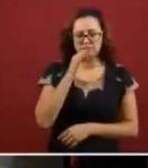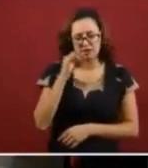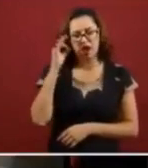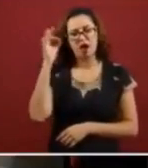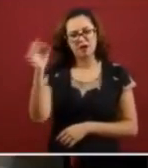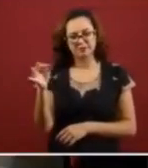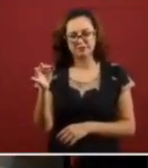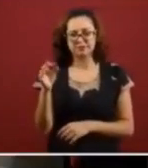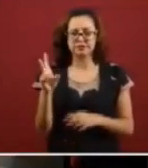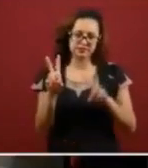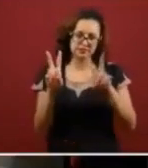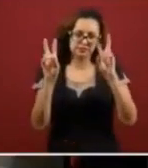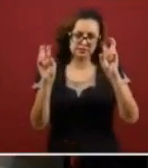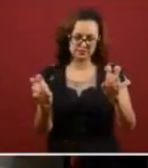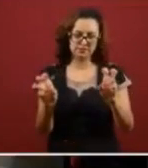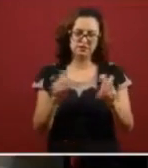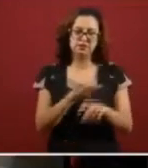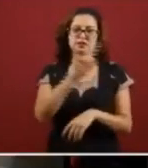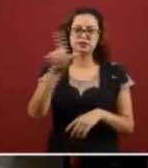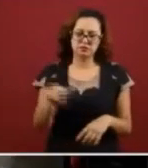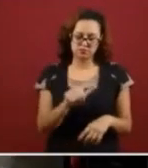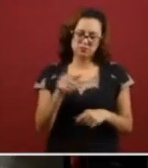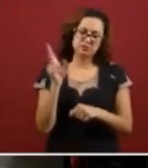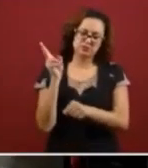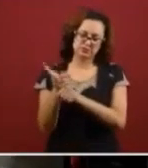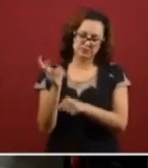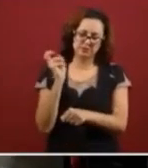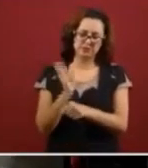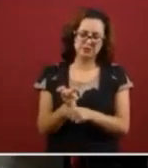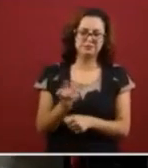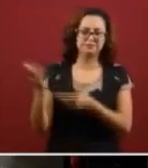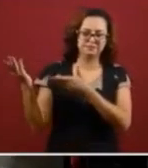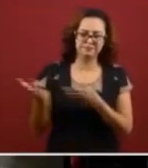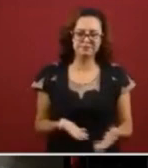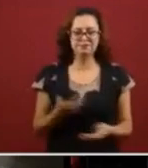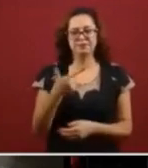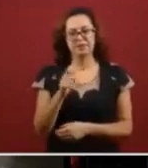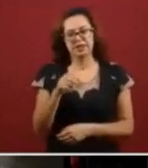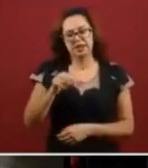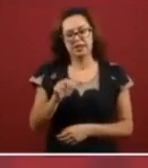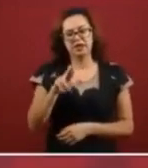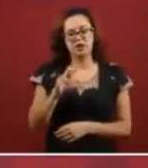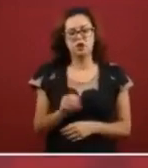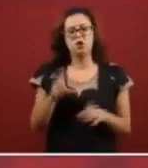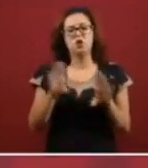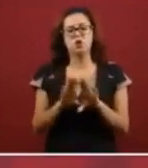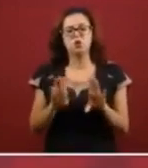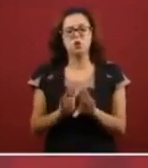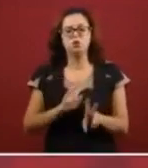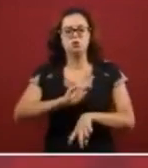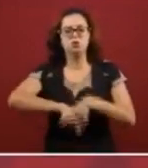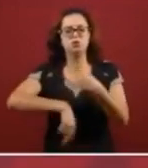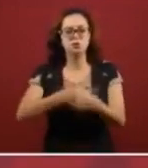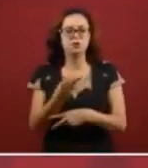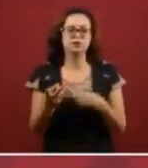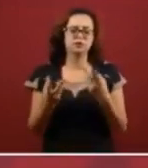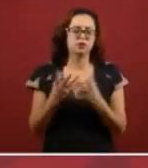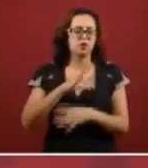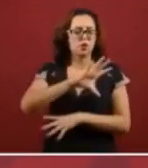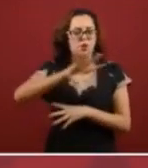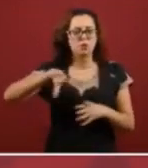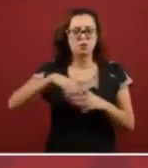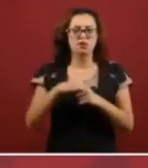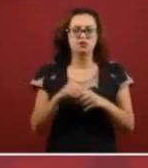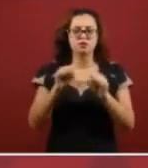yourself regarding this matter. And then Genaro will explain how we